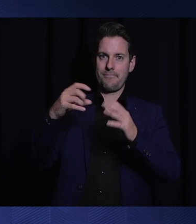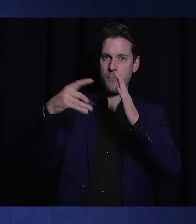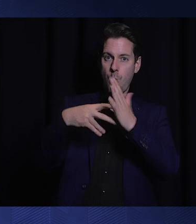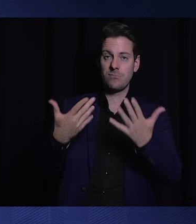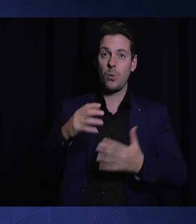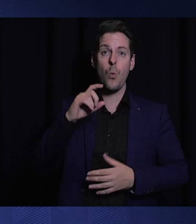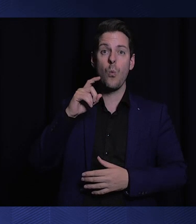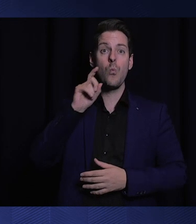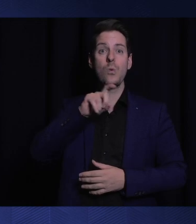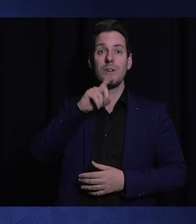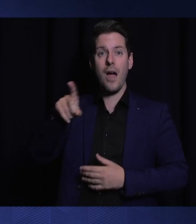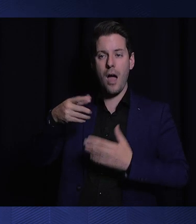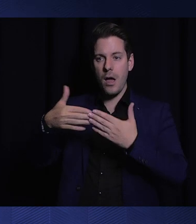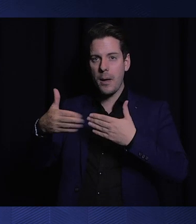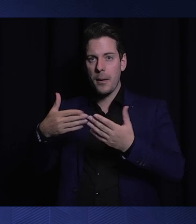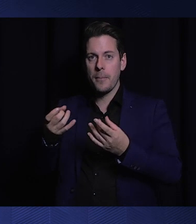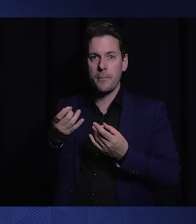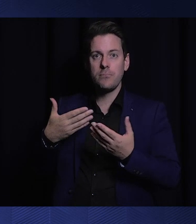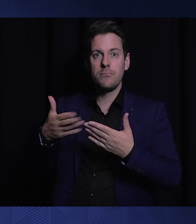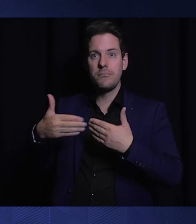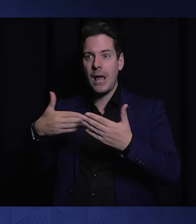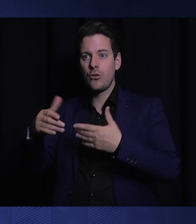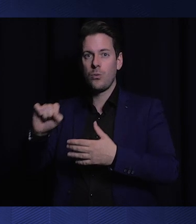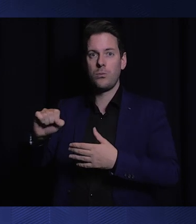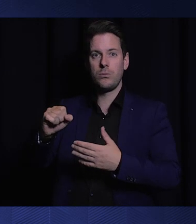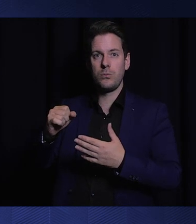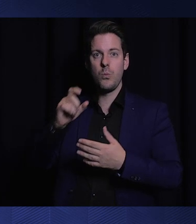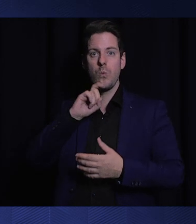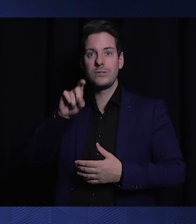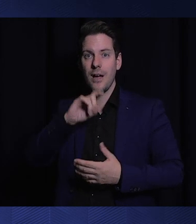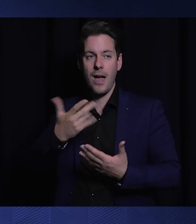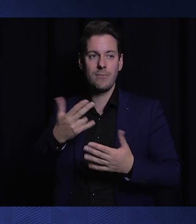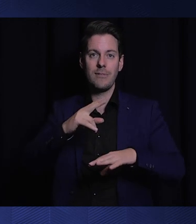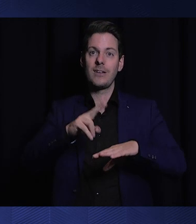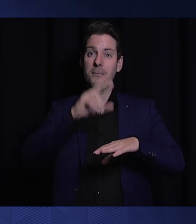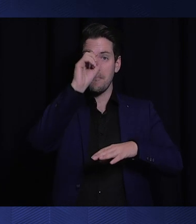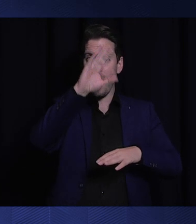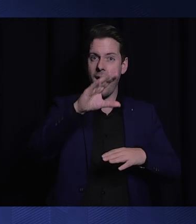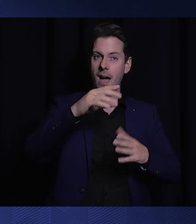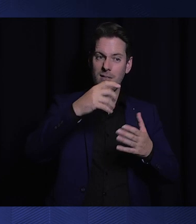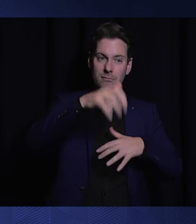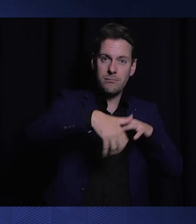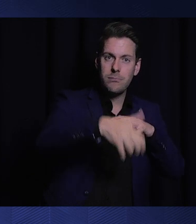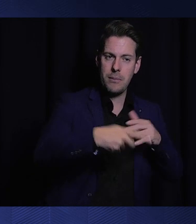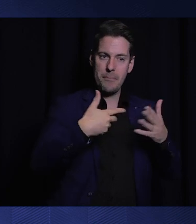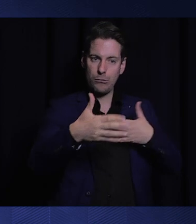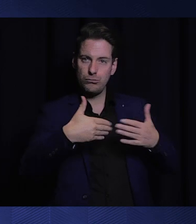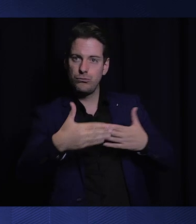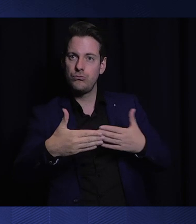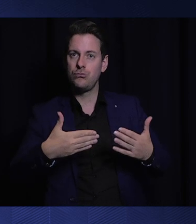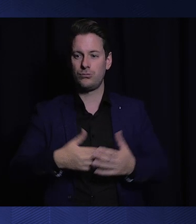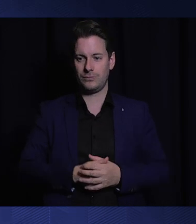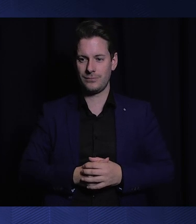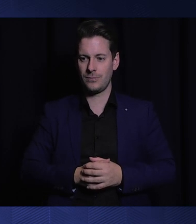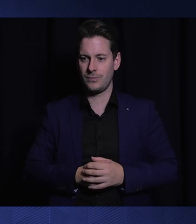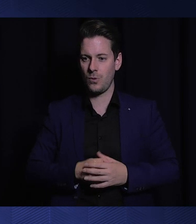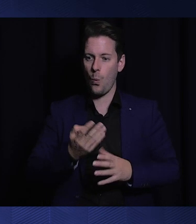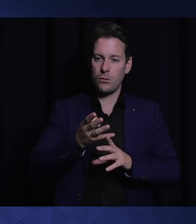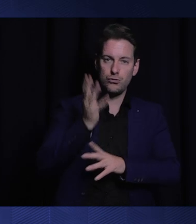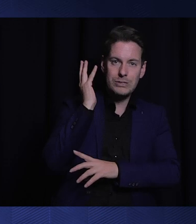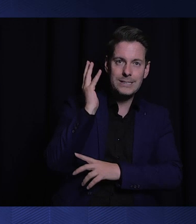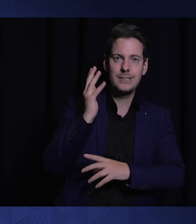resource management and also natural resource management. And another important sector that we think is human